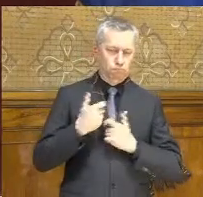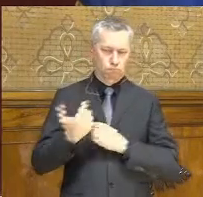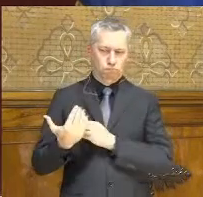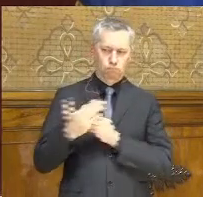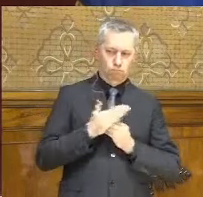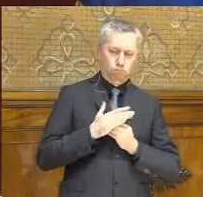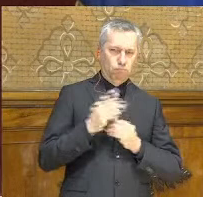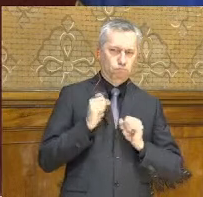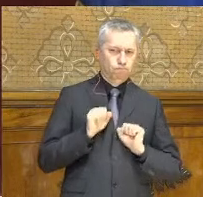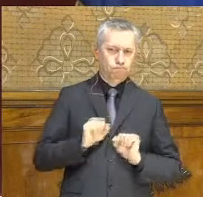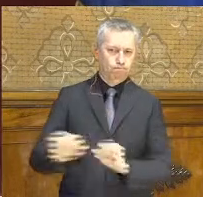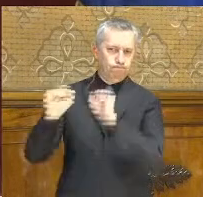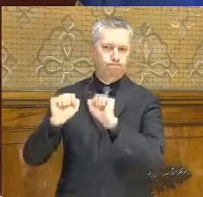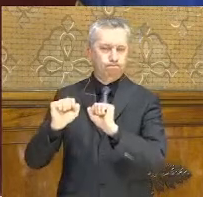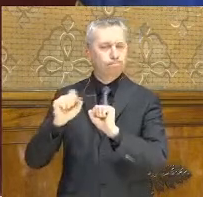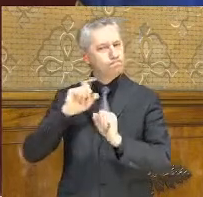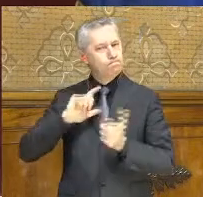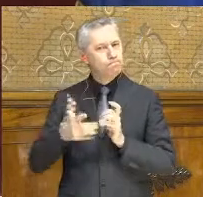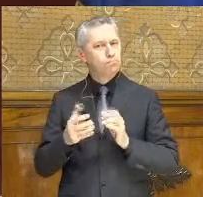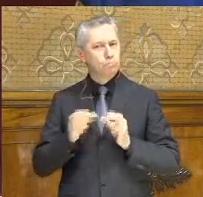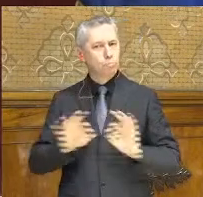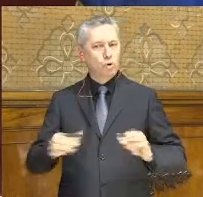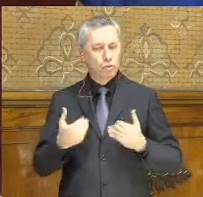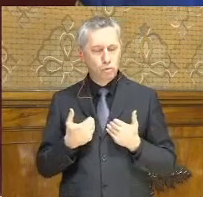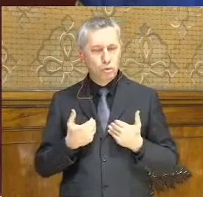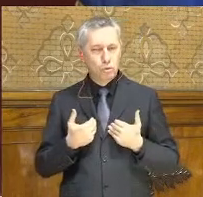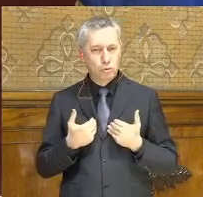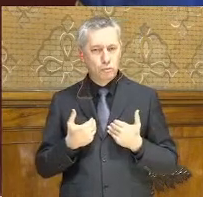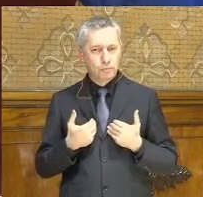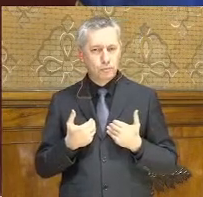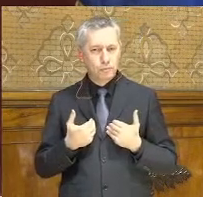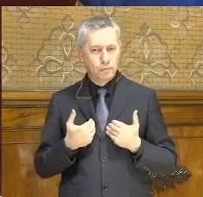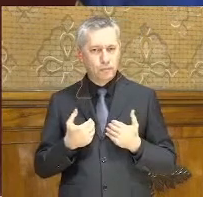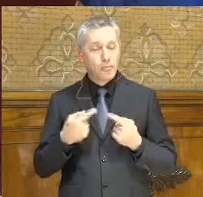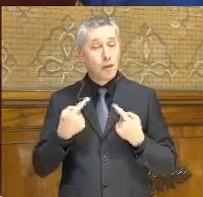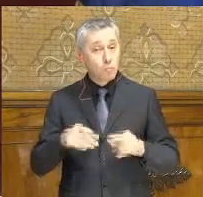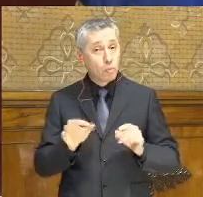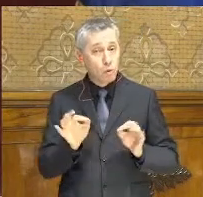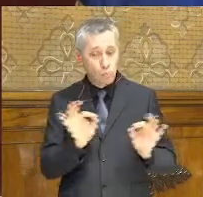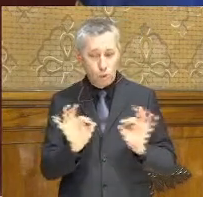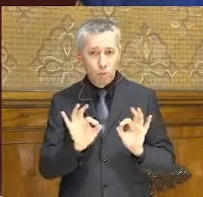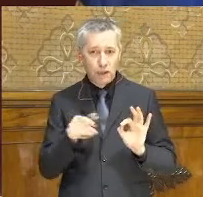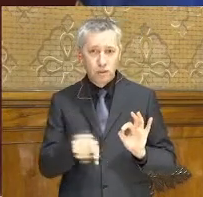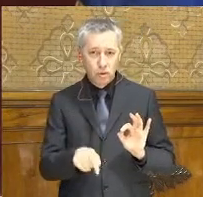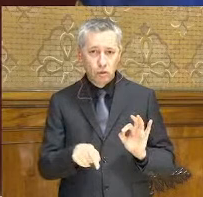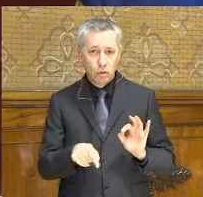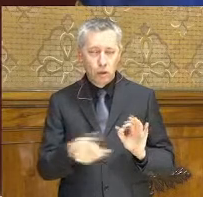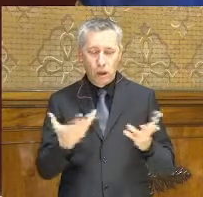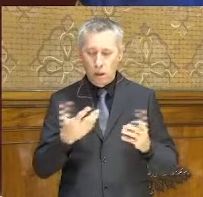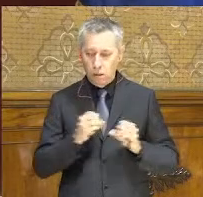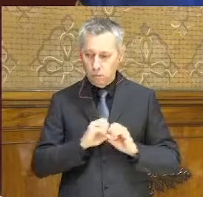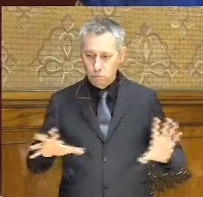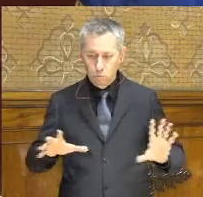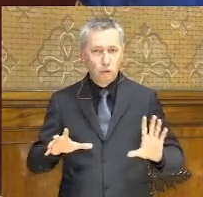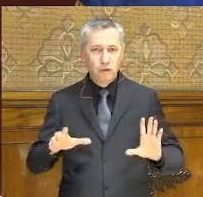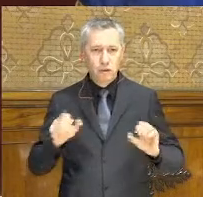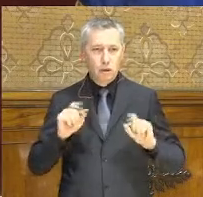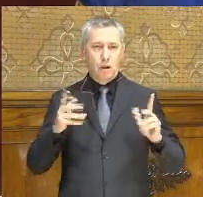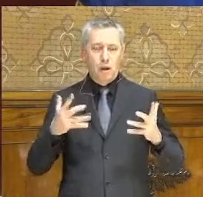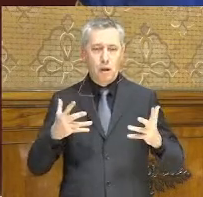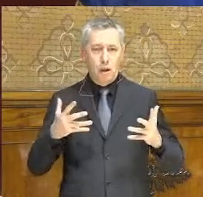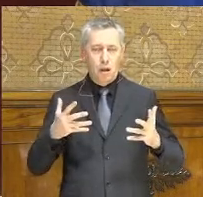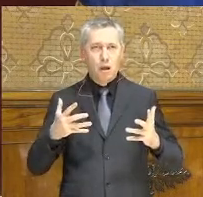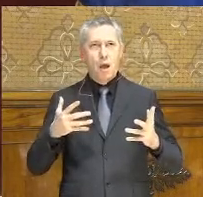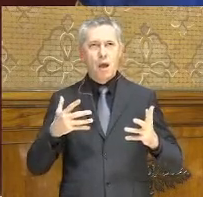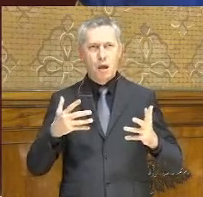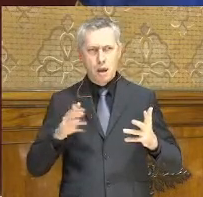authority. Thought of in this way, the panicky moment of unpreparedness might well prepare you